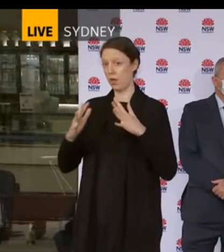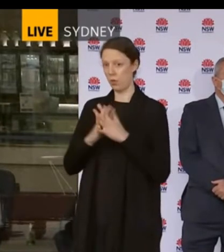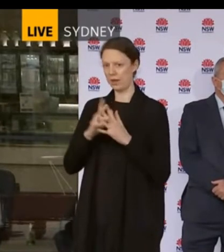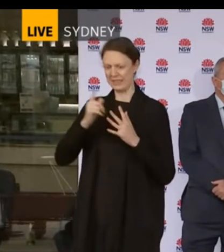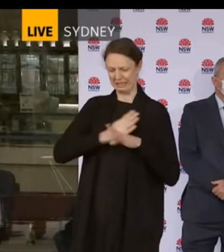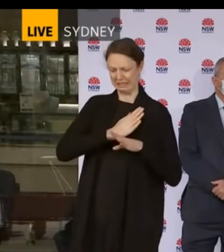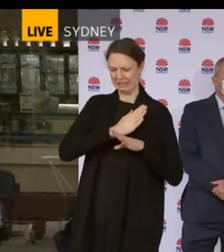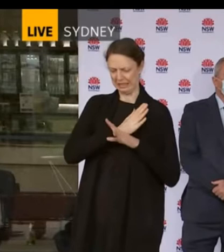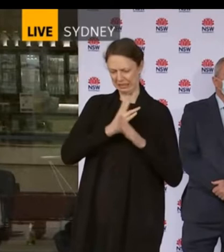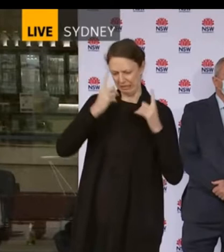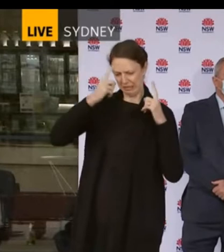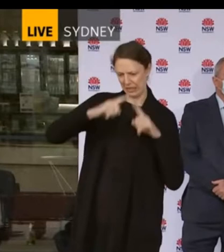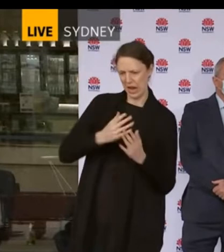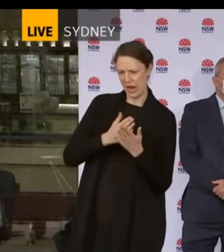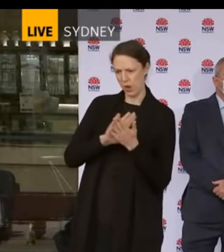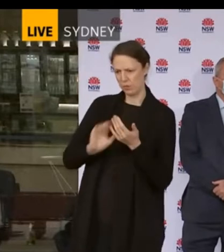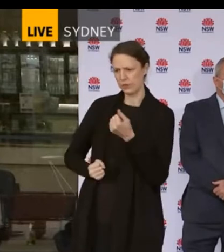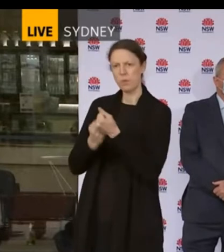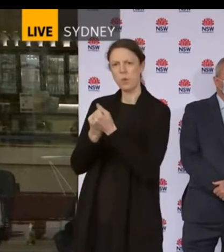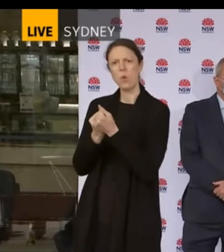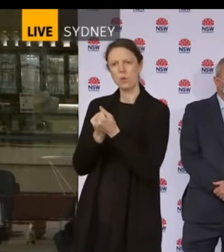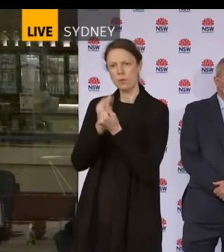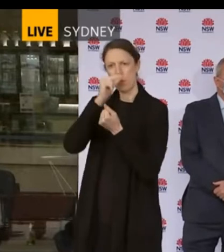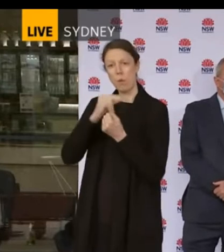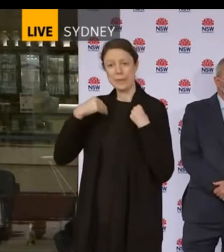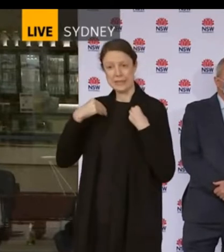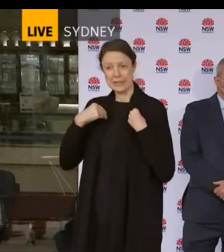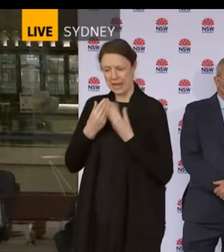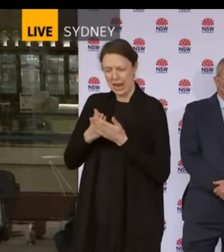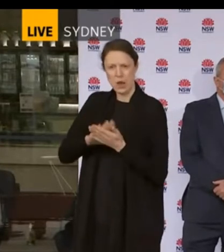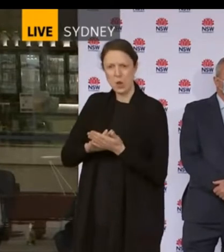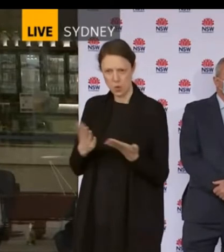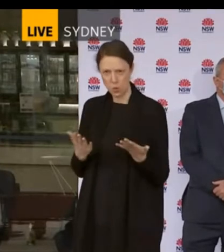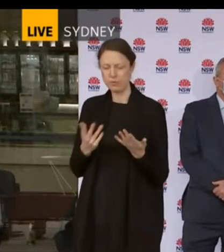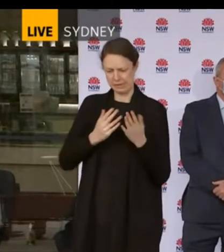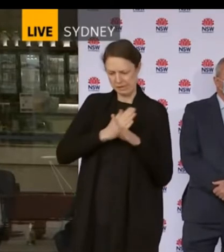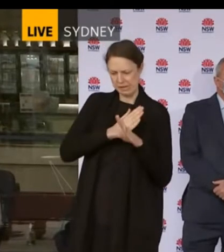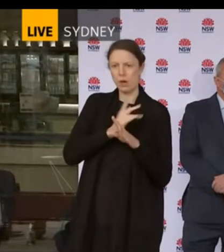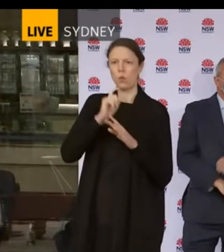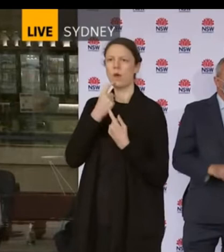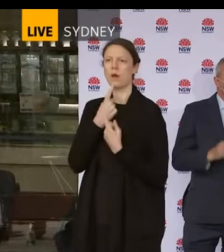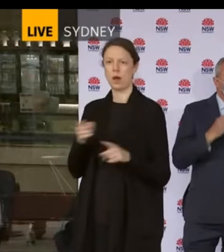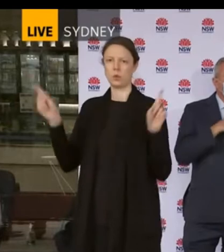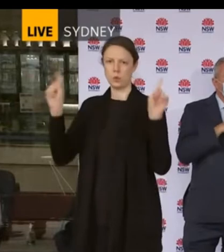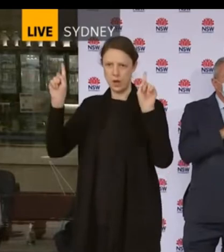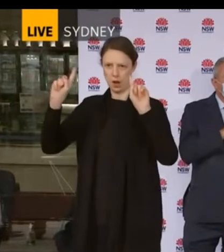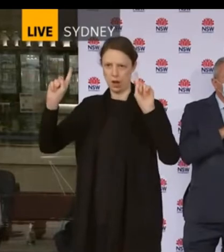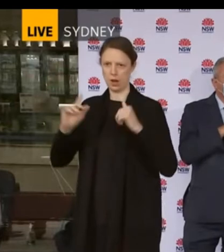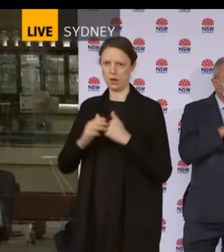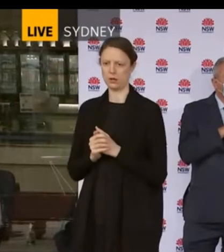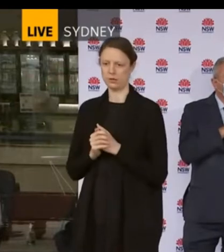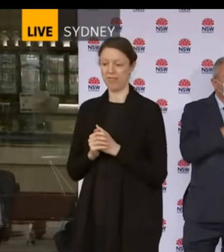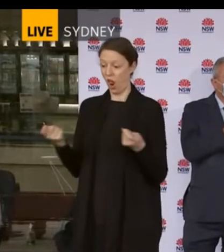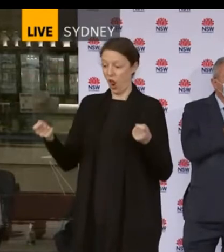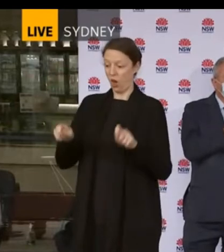a package on behalf of the New South Wales government to support our small businesses. We know during a lockdown, which wasn't anticipated, which happened